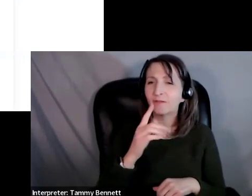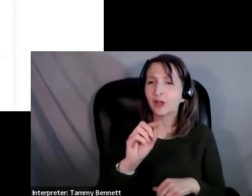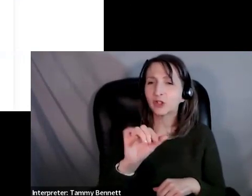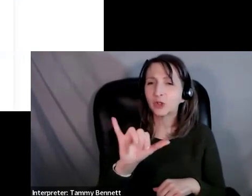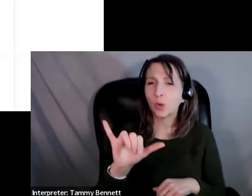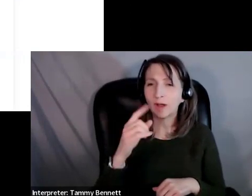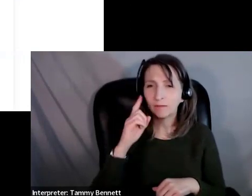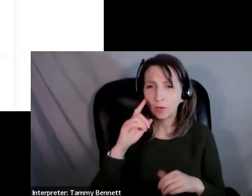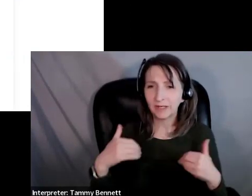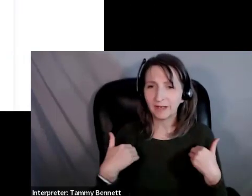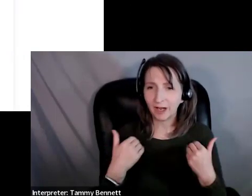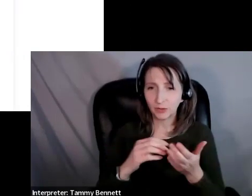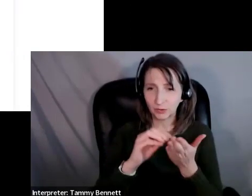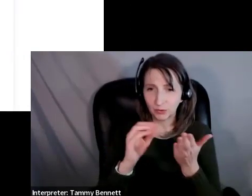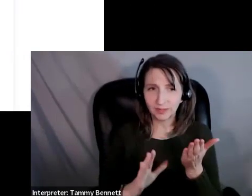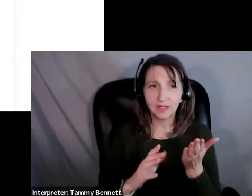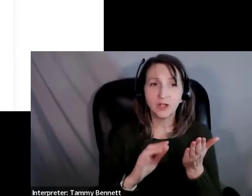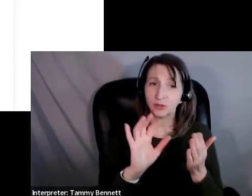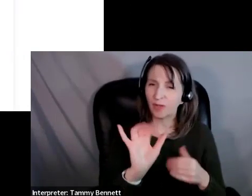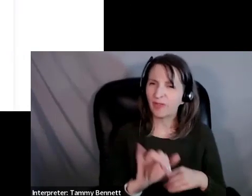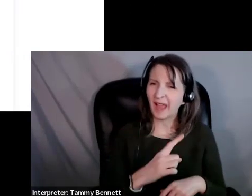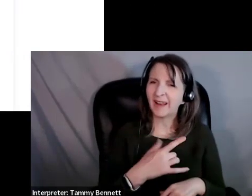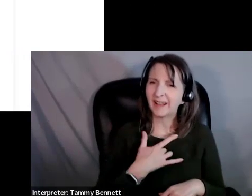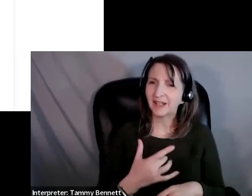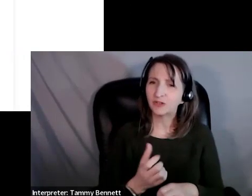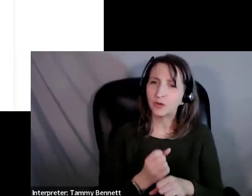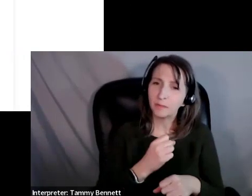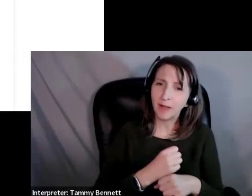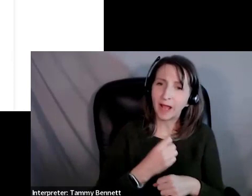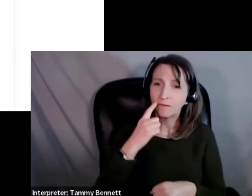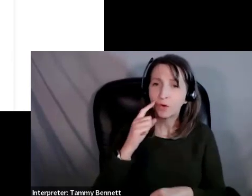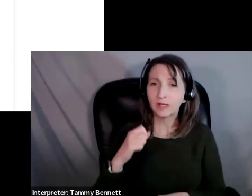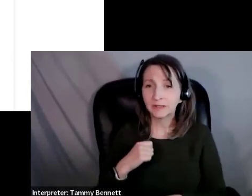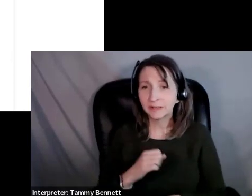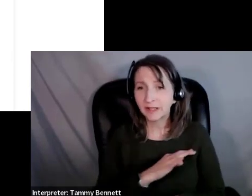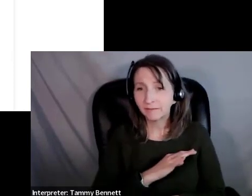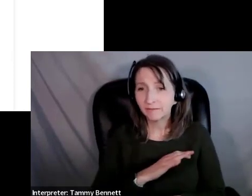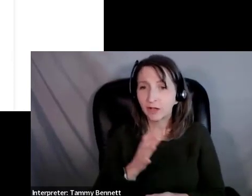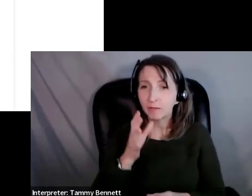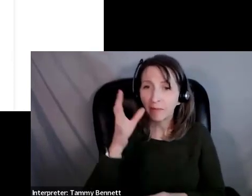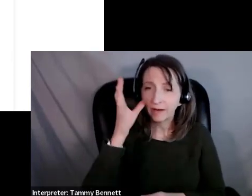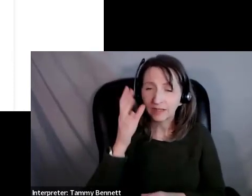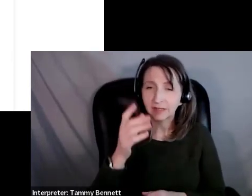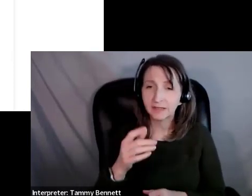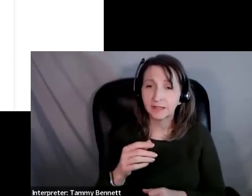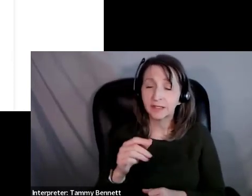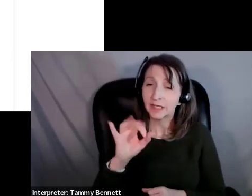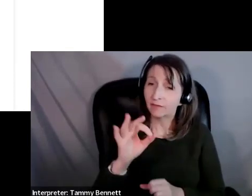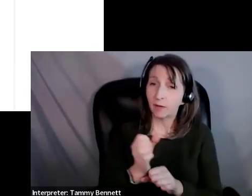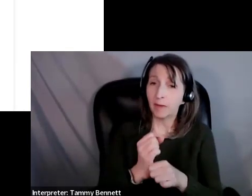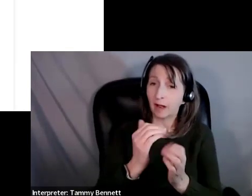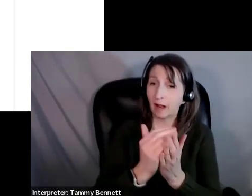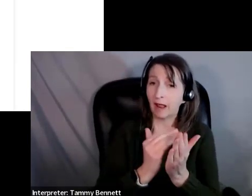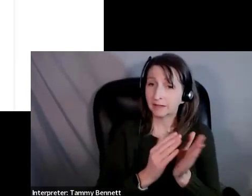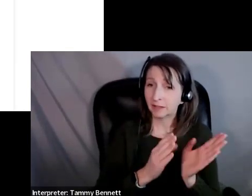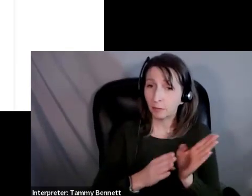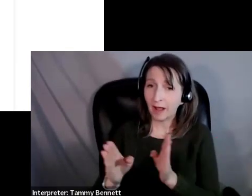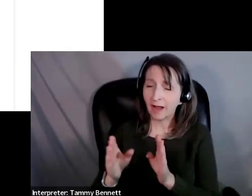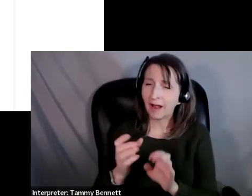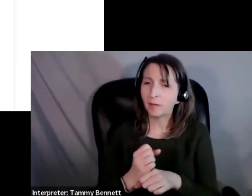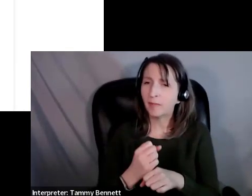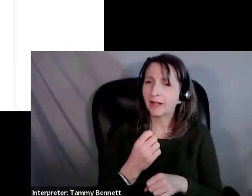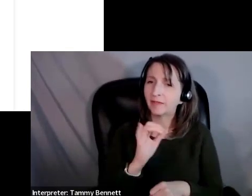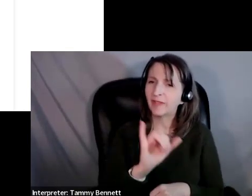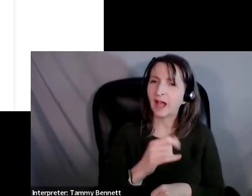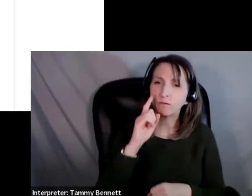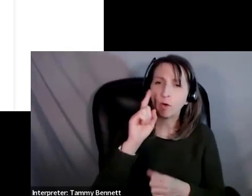this is some of the things that I will make for my staff or for my parents, uh, again, making like lesson plans. And I'll maybe send this home for the week or make it for the month. And